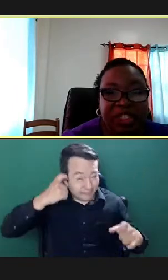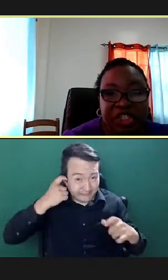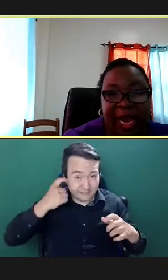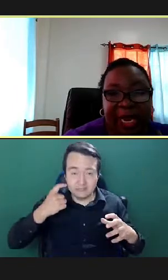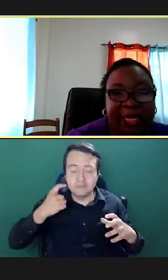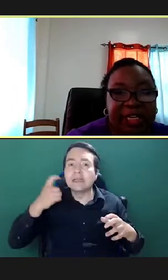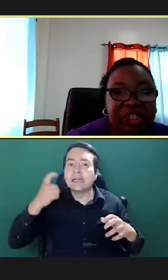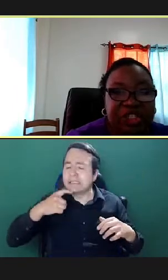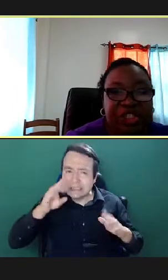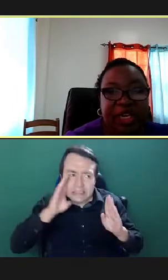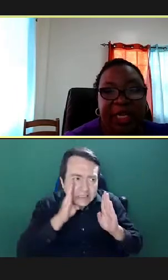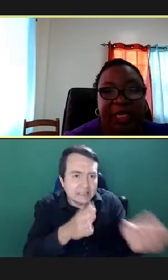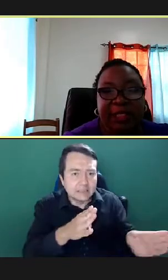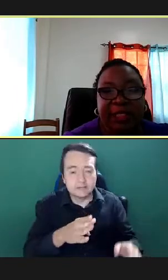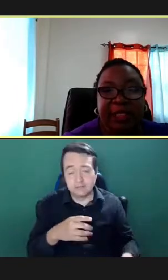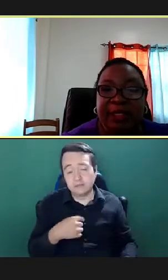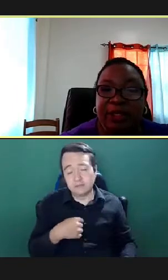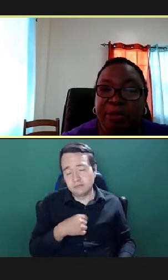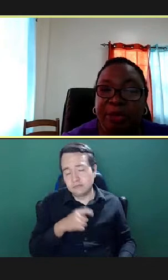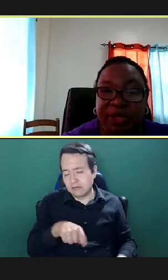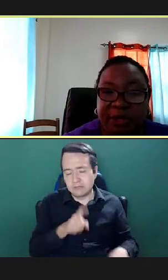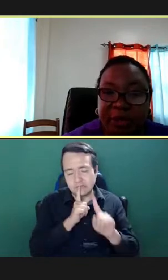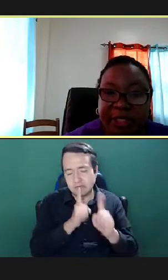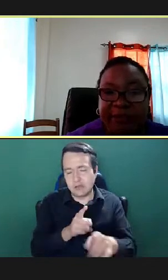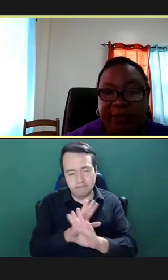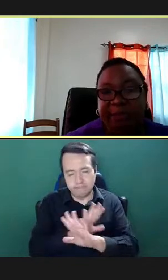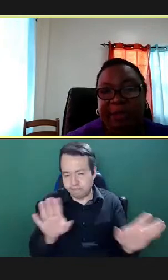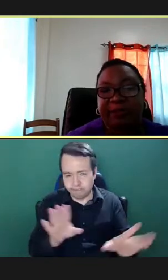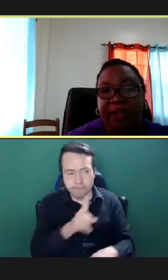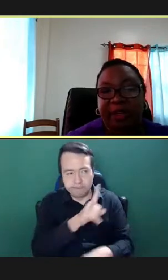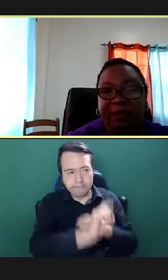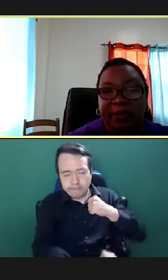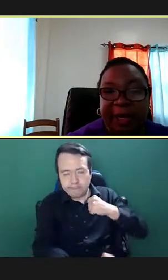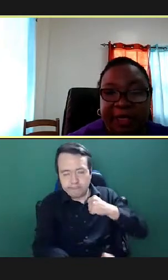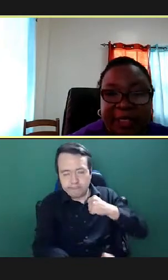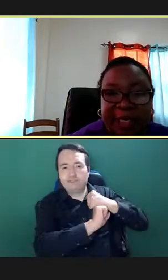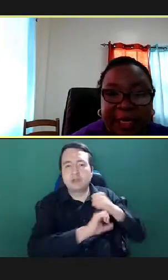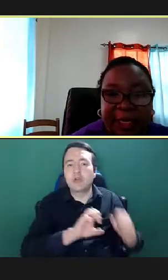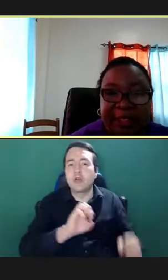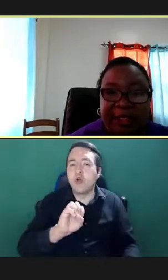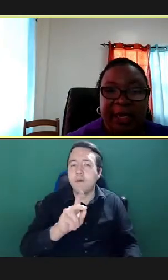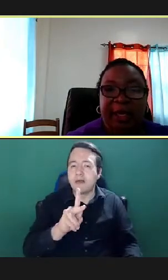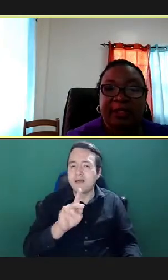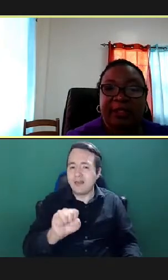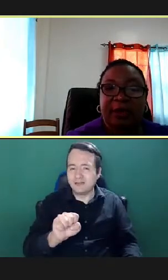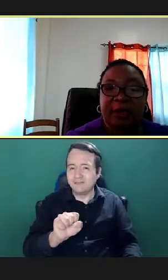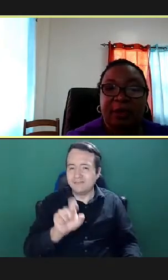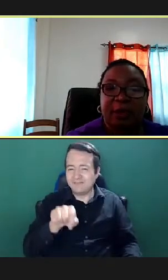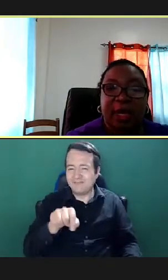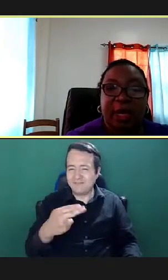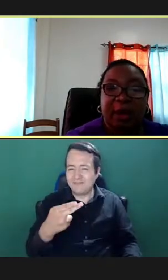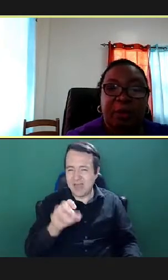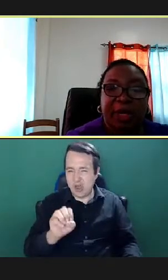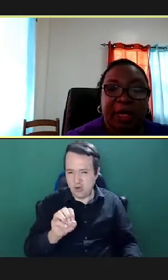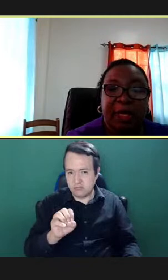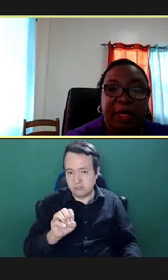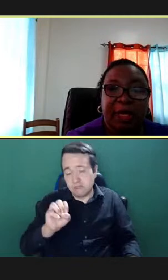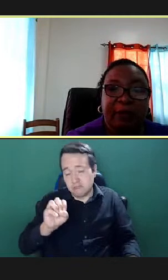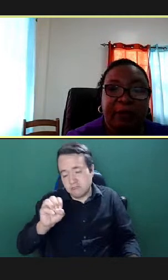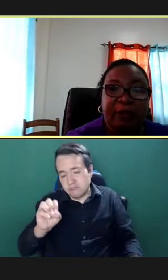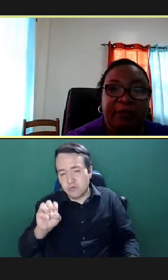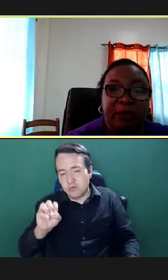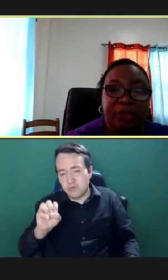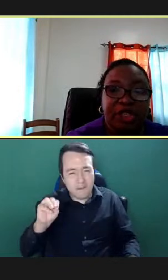Our main challenge is human resources, specifically for mental health. So